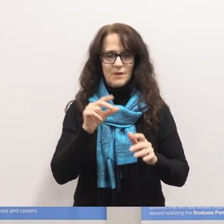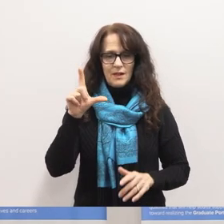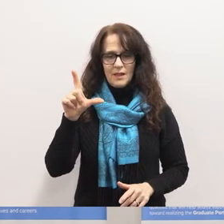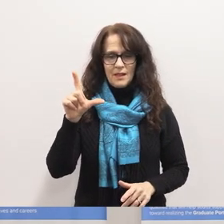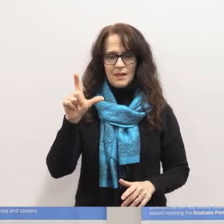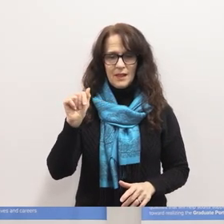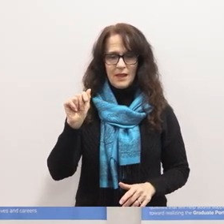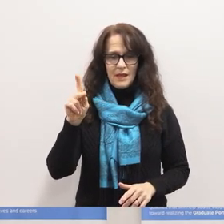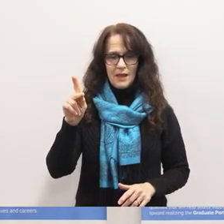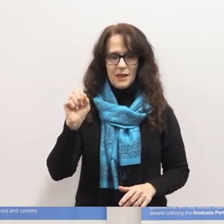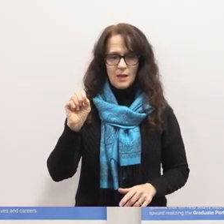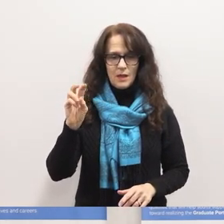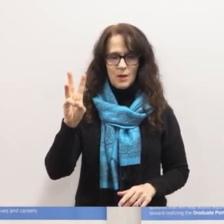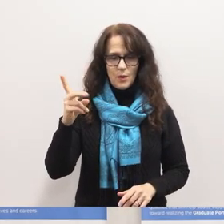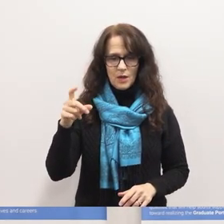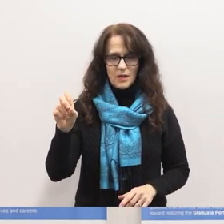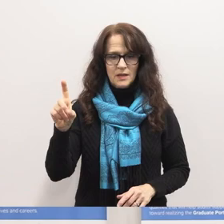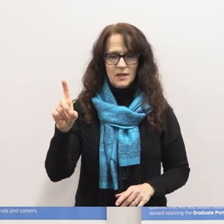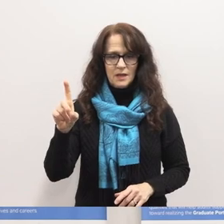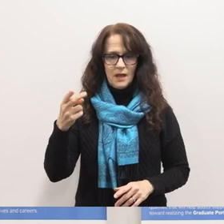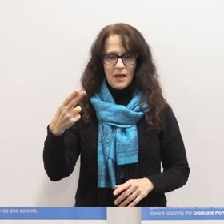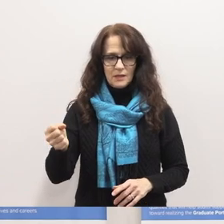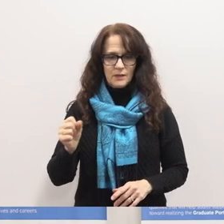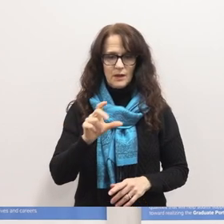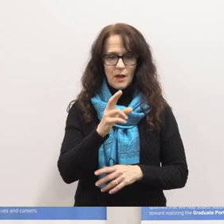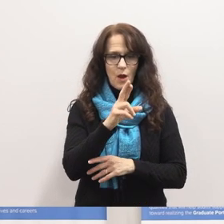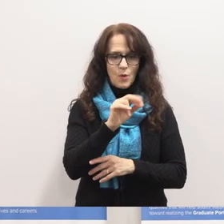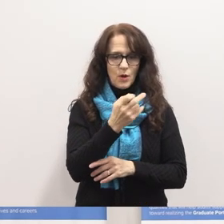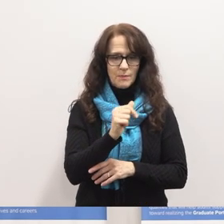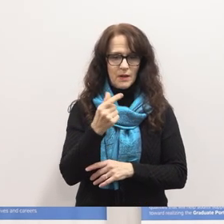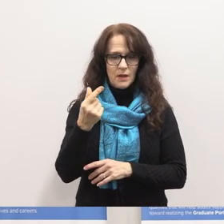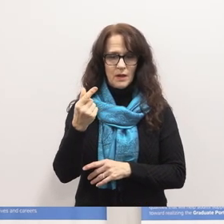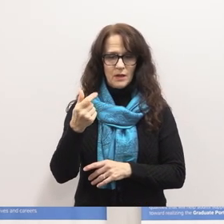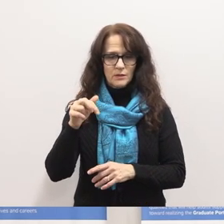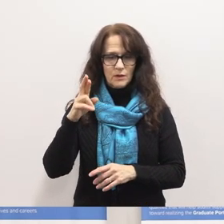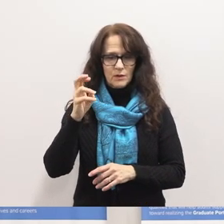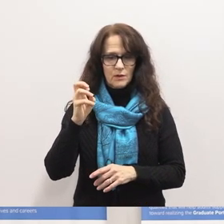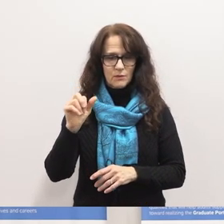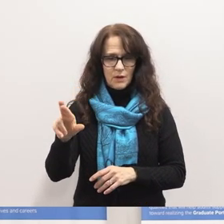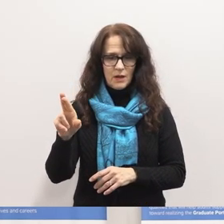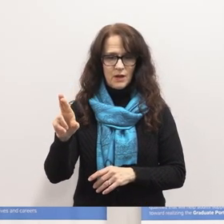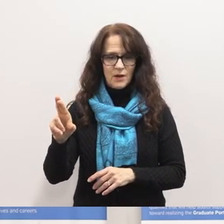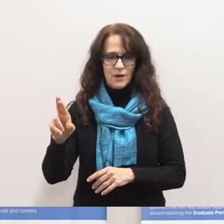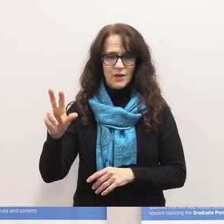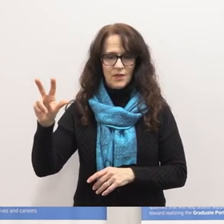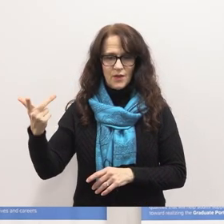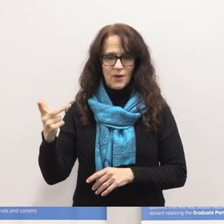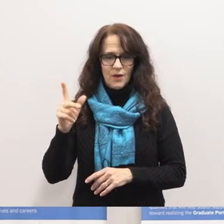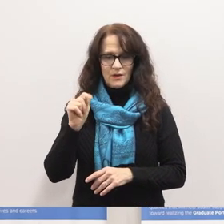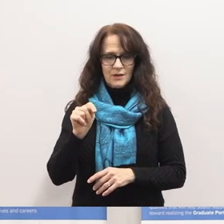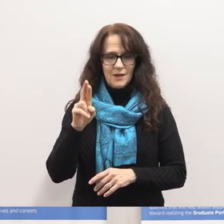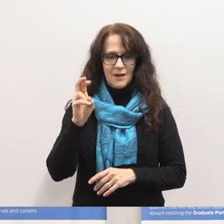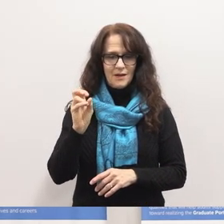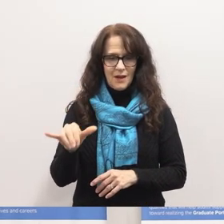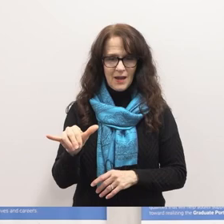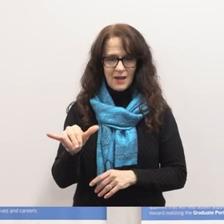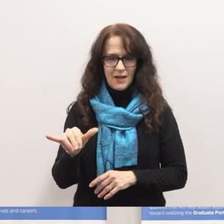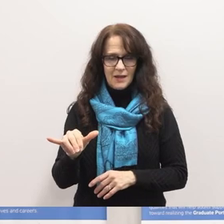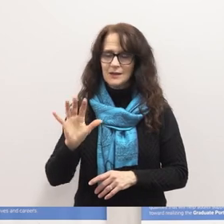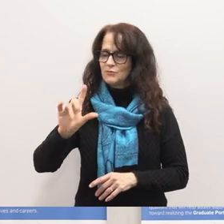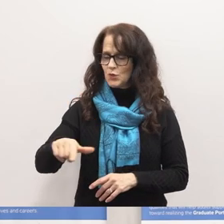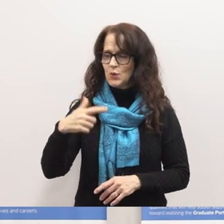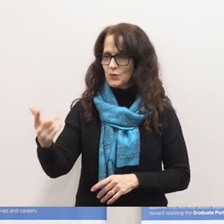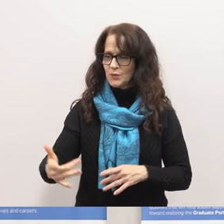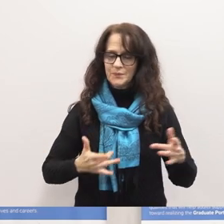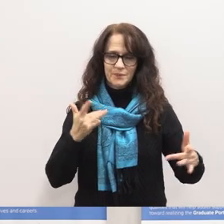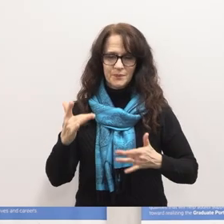School, Raymond Greer III, but I understand you go by Trey. Yes. Great, it's your turn, and we're anxious to hear from you.